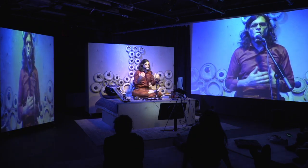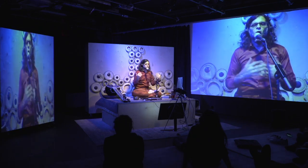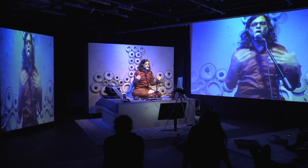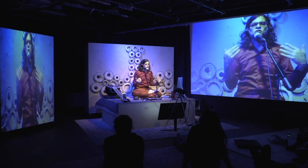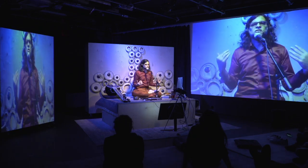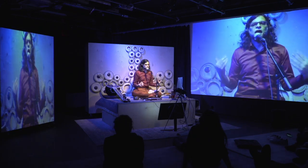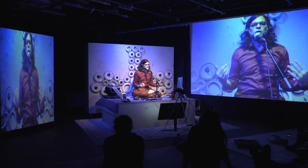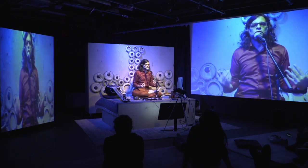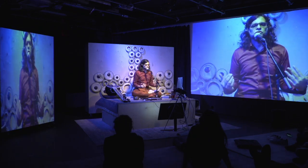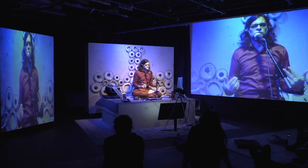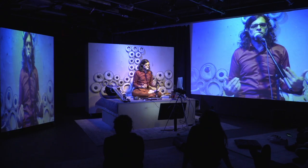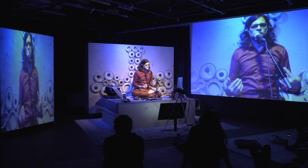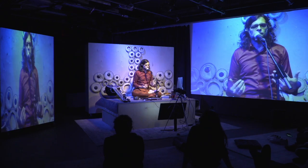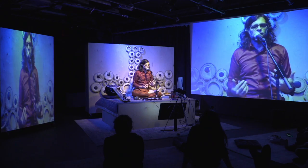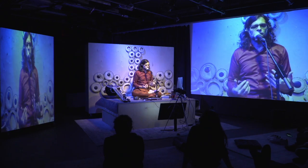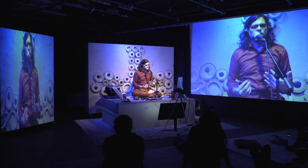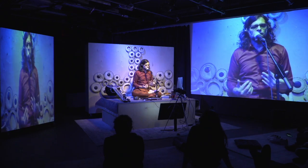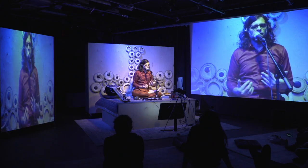all sounds.